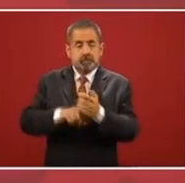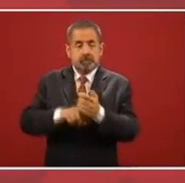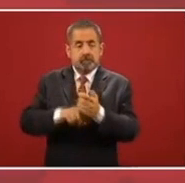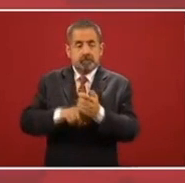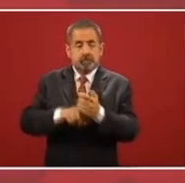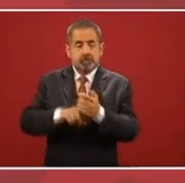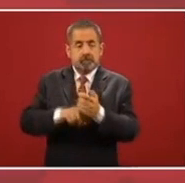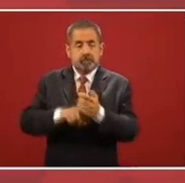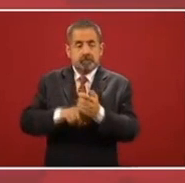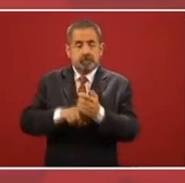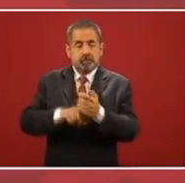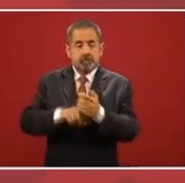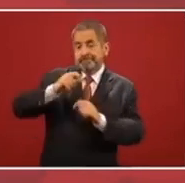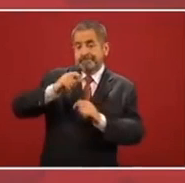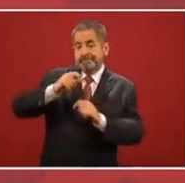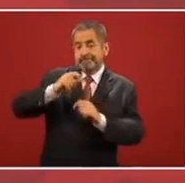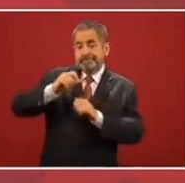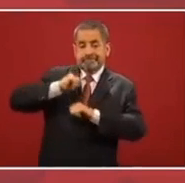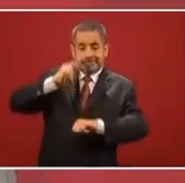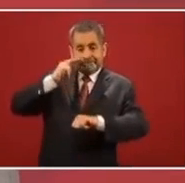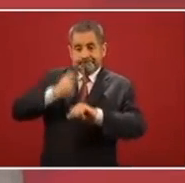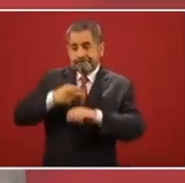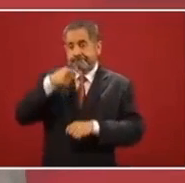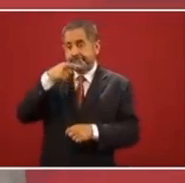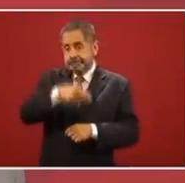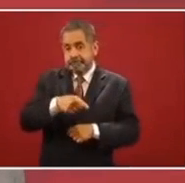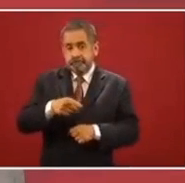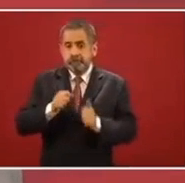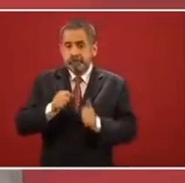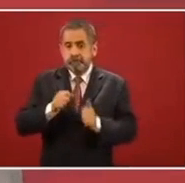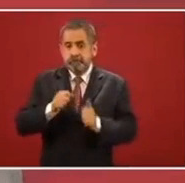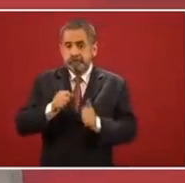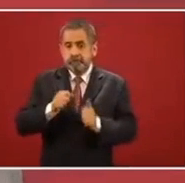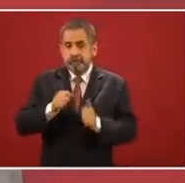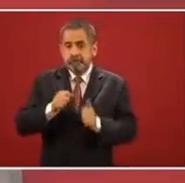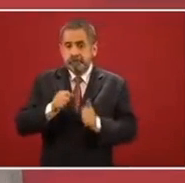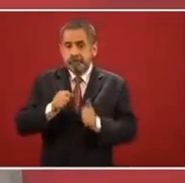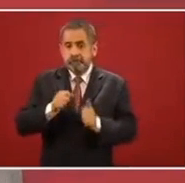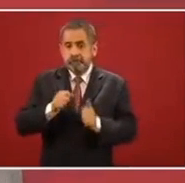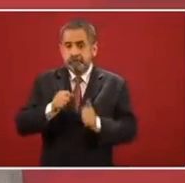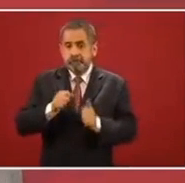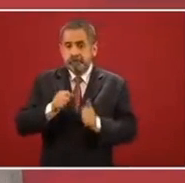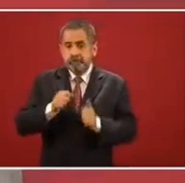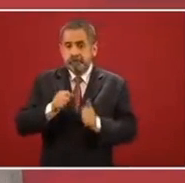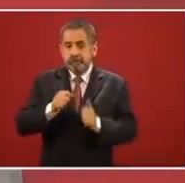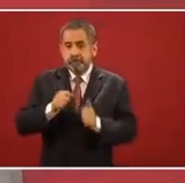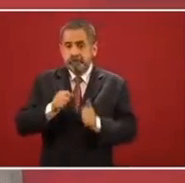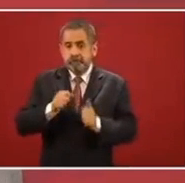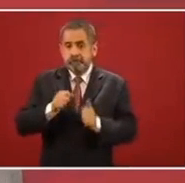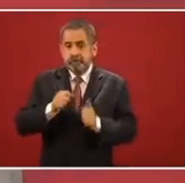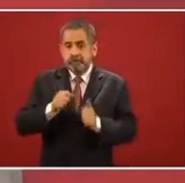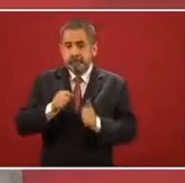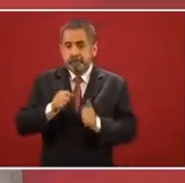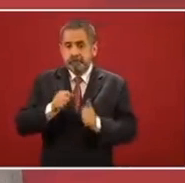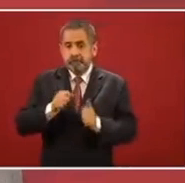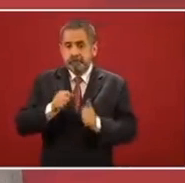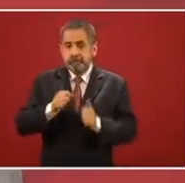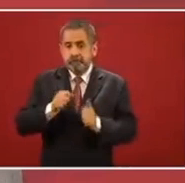the only authority sanitaria colegiada, that is sanitary and